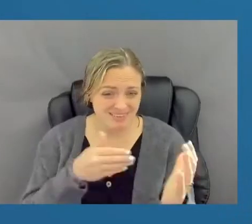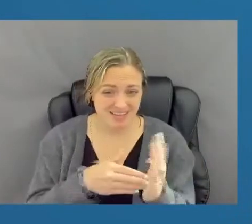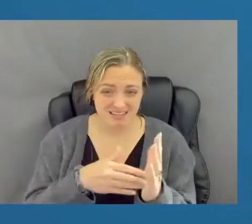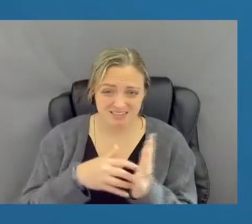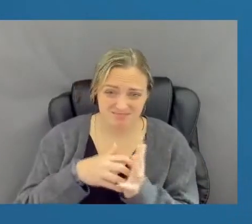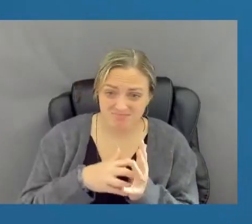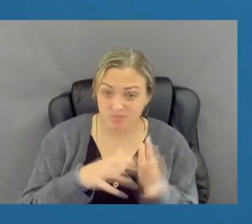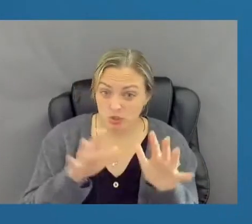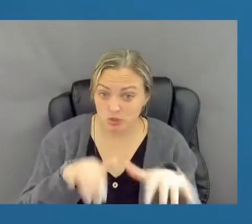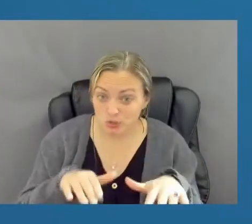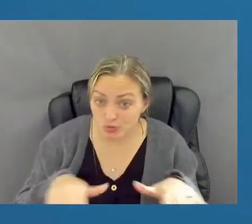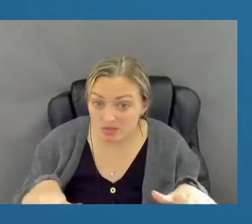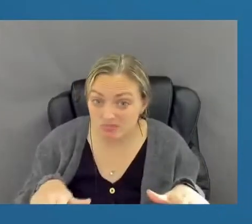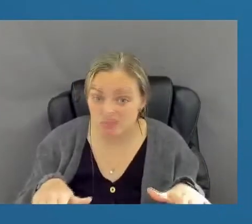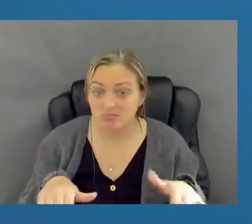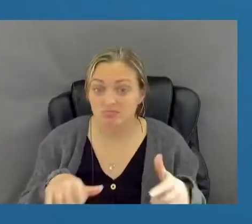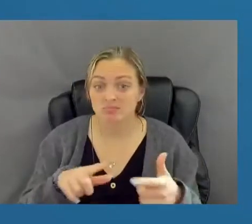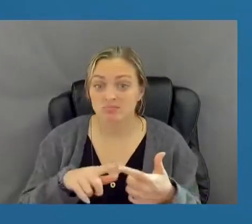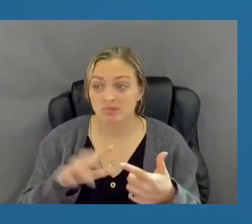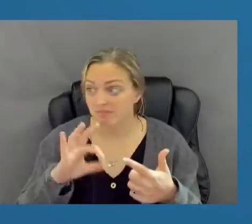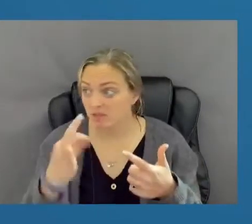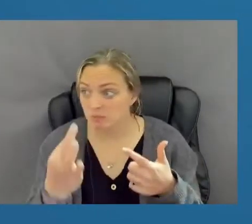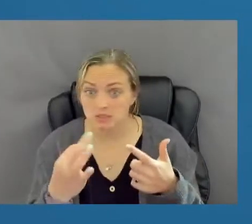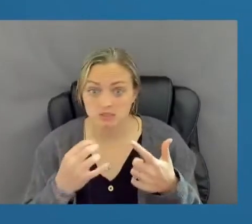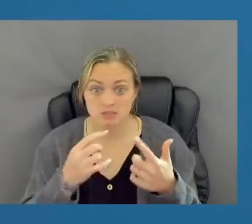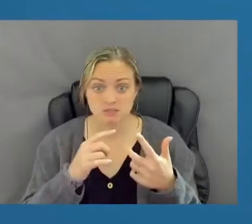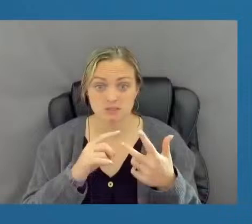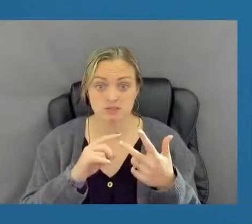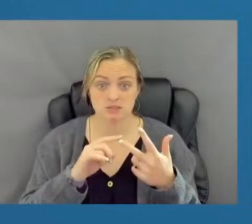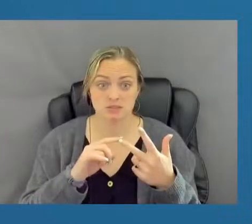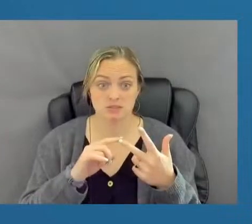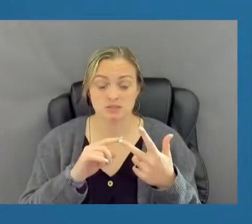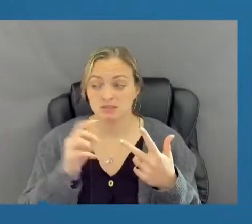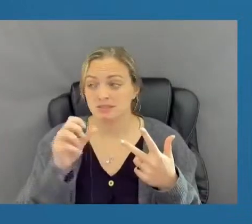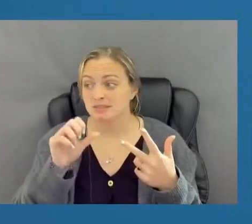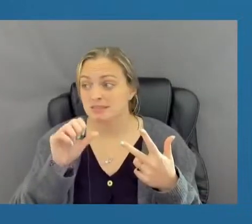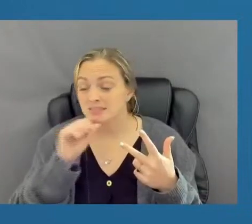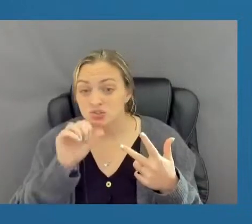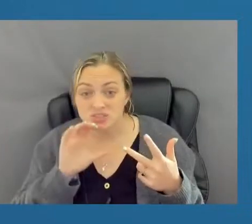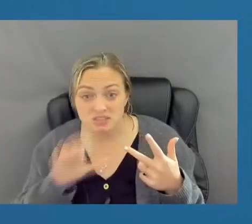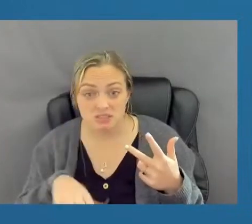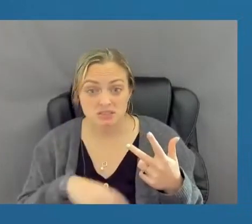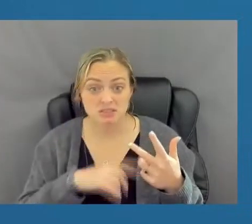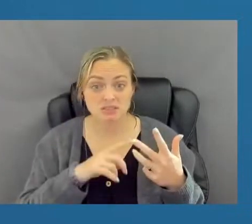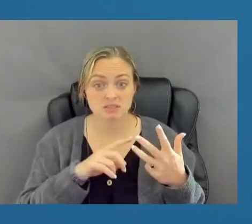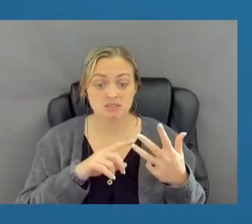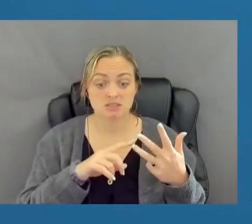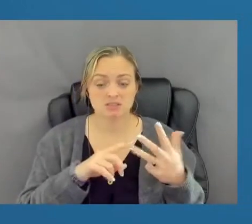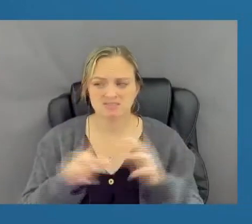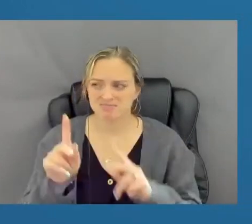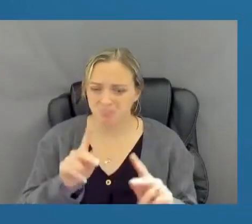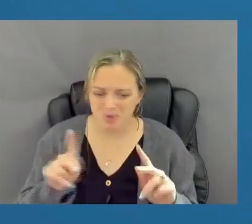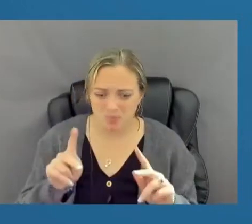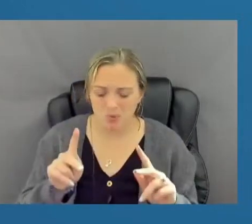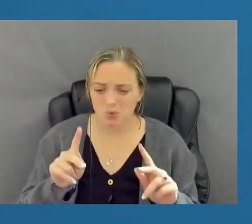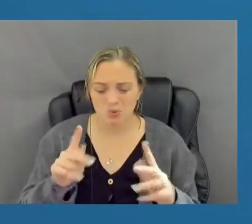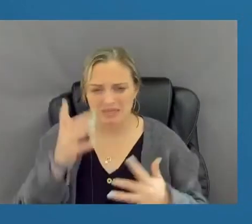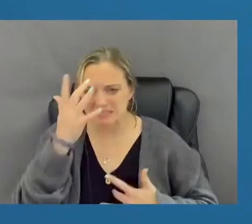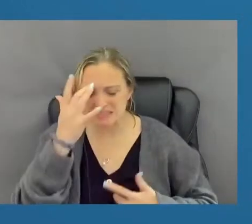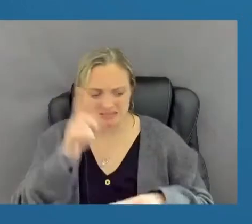children and families and senior citizens and people who are too sick to